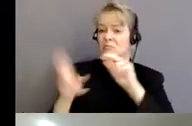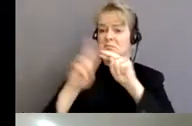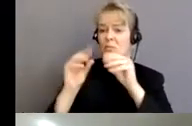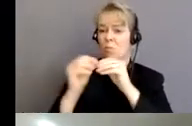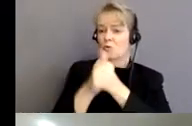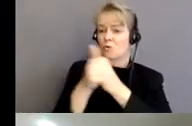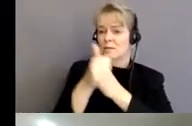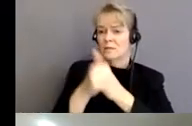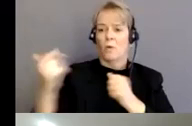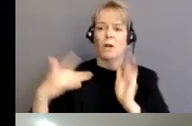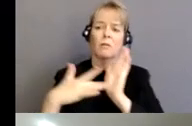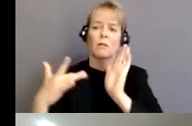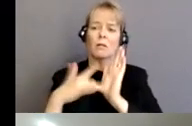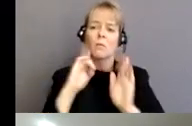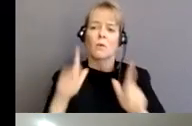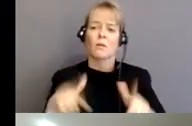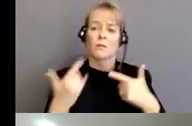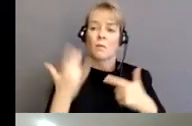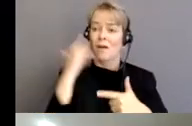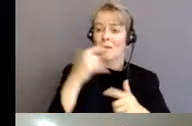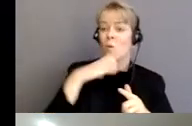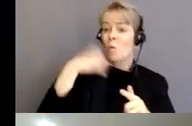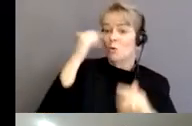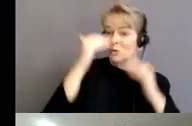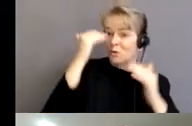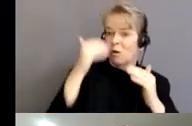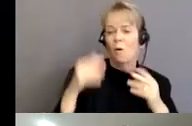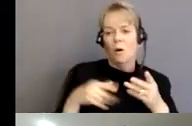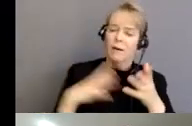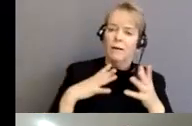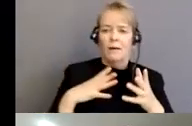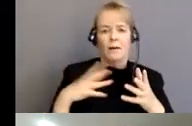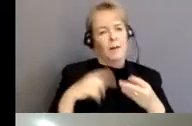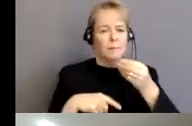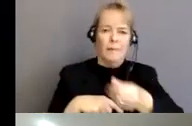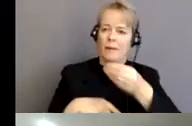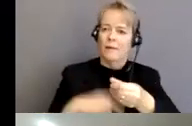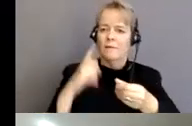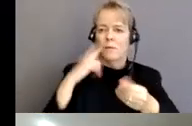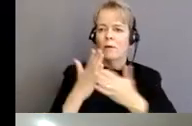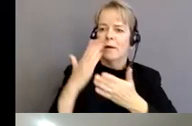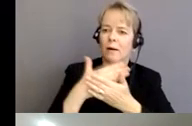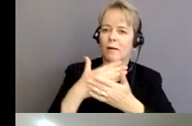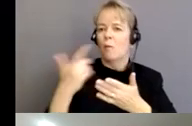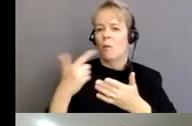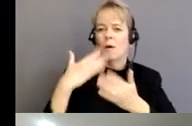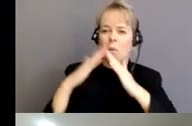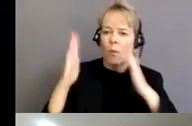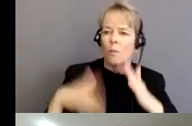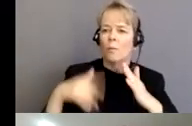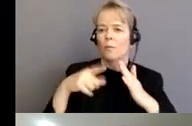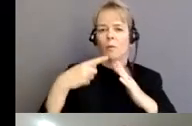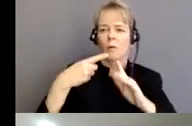situation, where the older adult ends up paying for a majority of the costs associated with the home, and the person living with them is